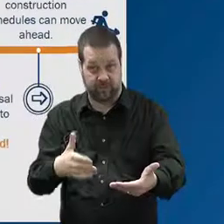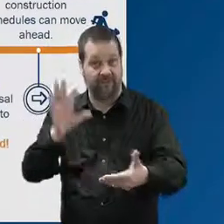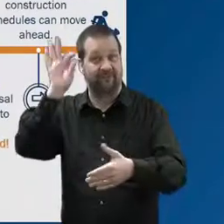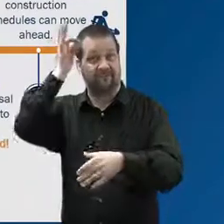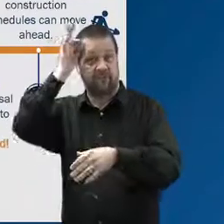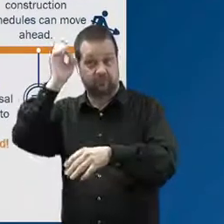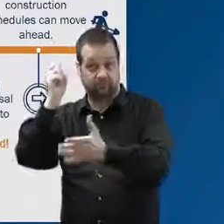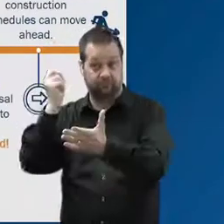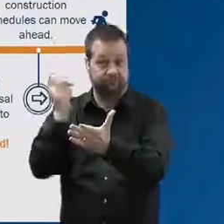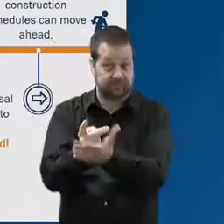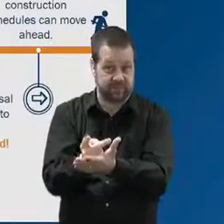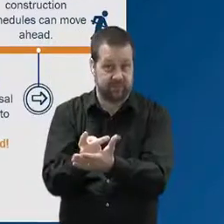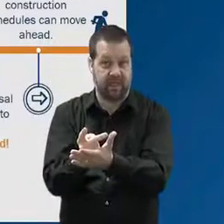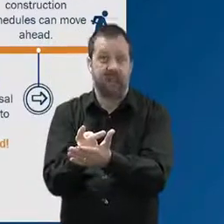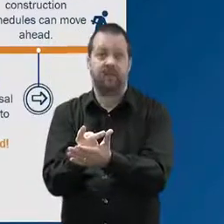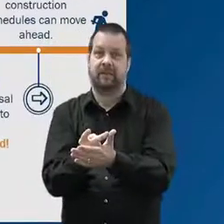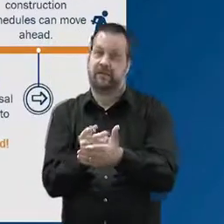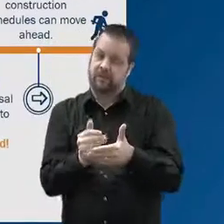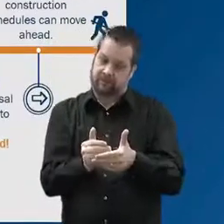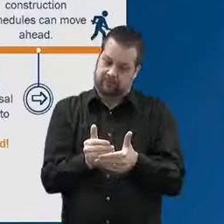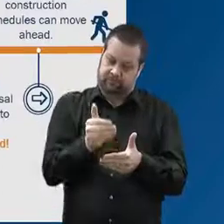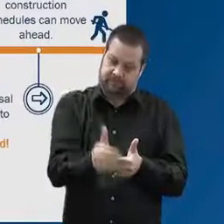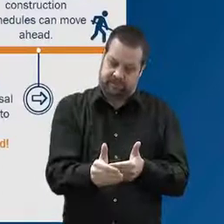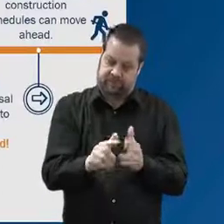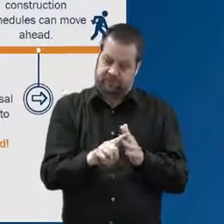become one step closer to getting on the ground.